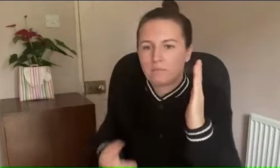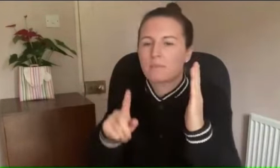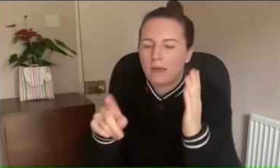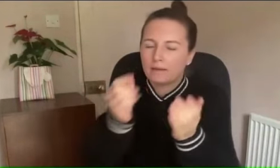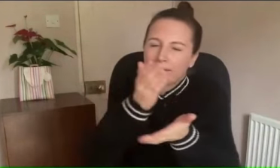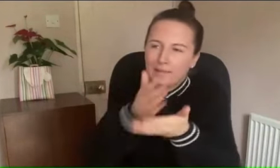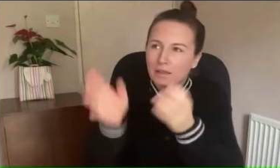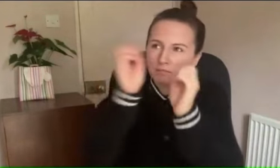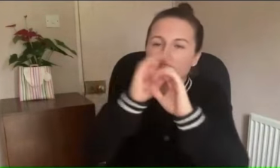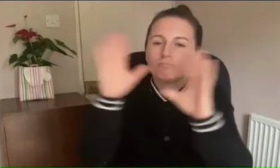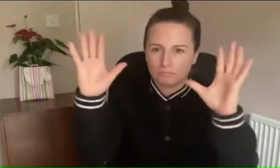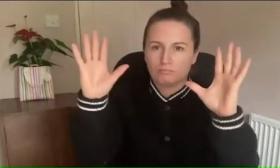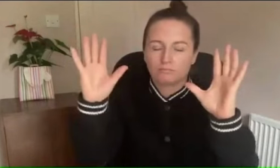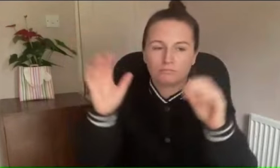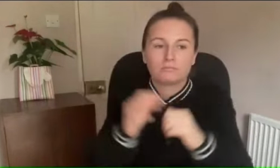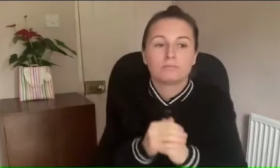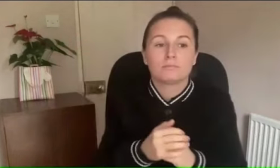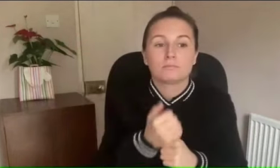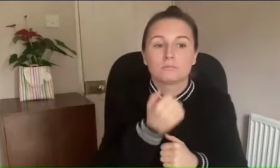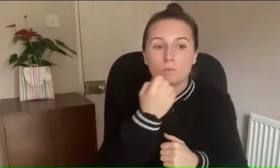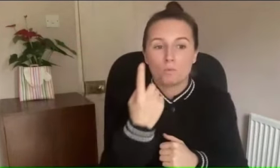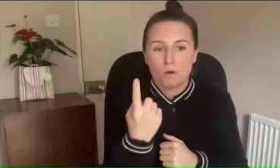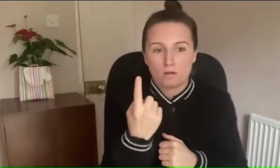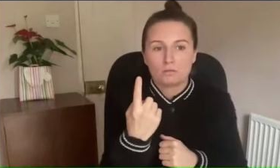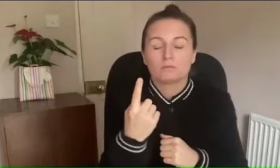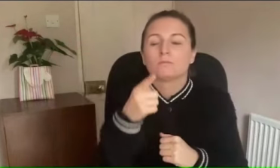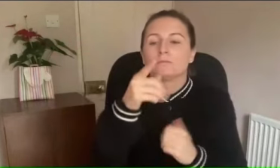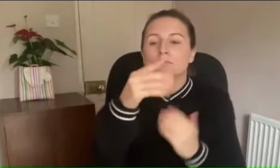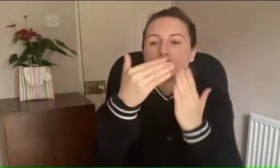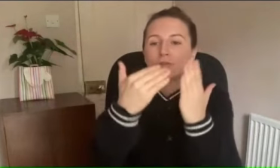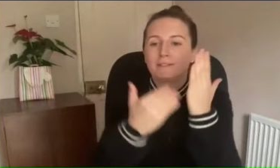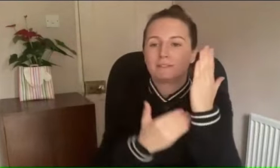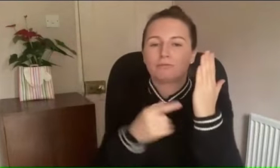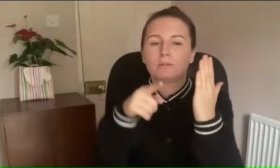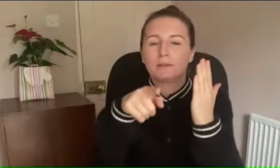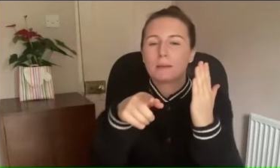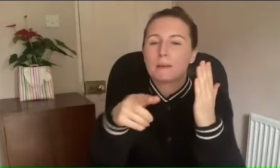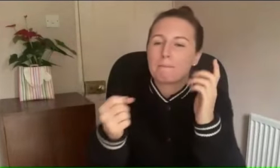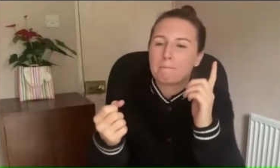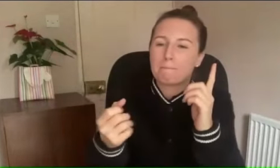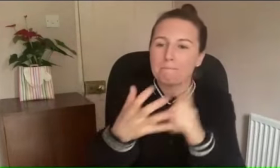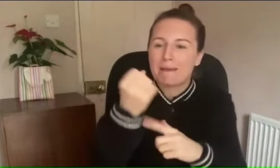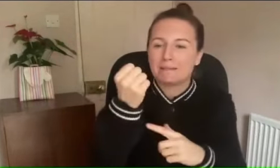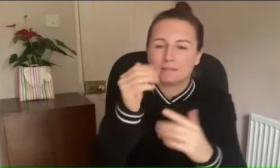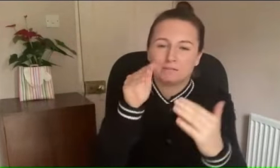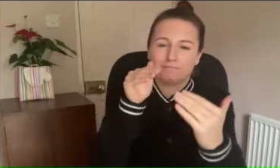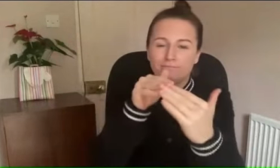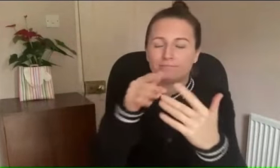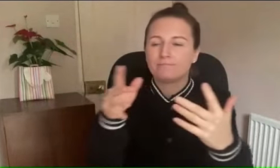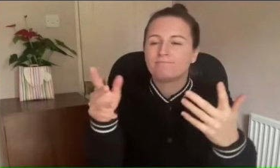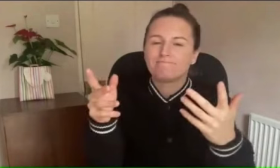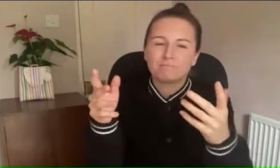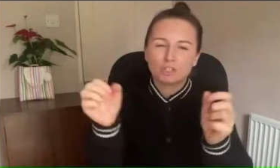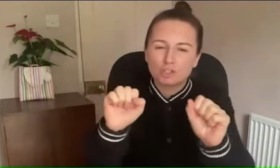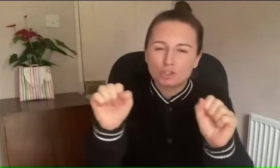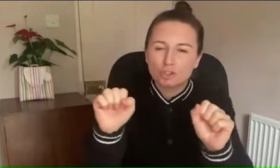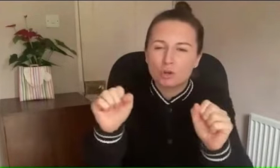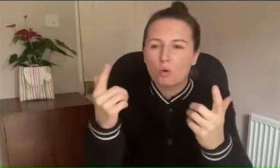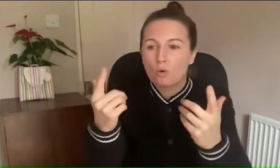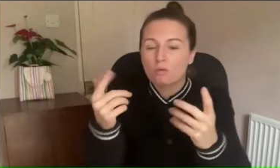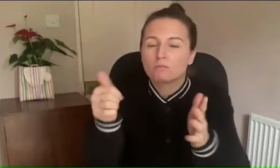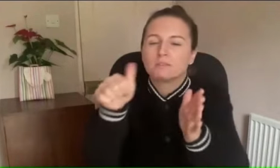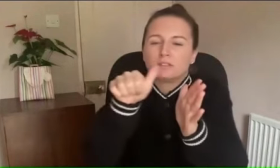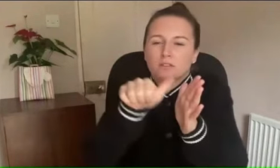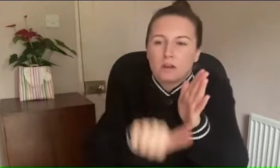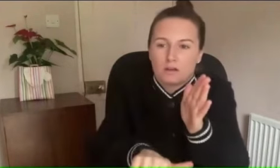what each number rating represents. Looking at the scale, 1 represents where criteria are not